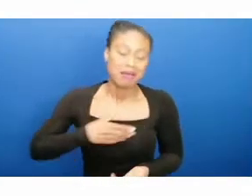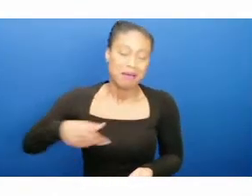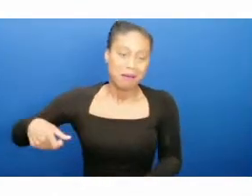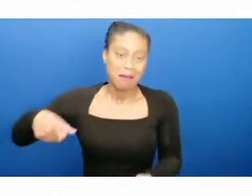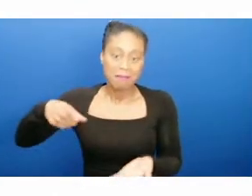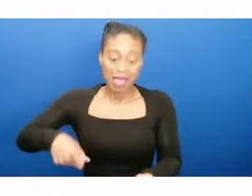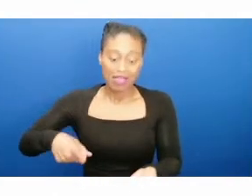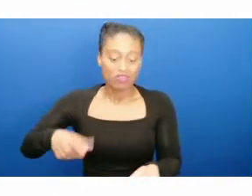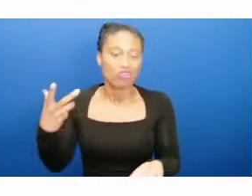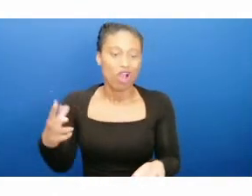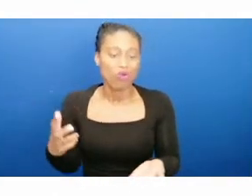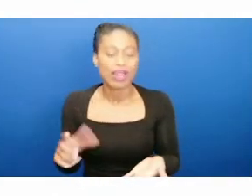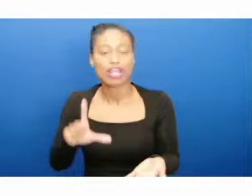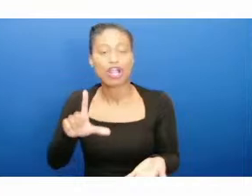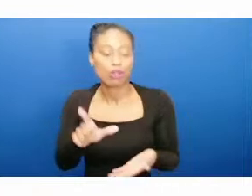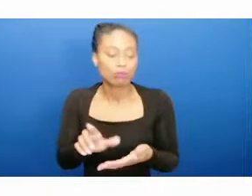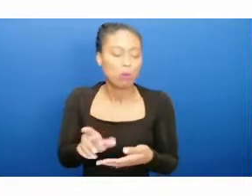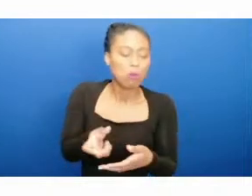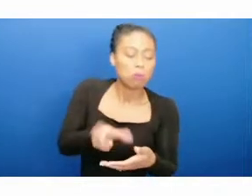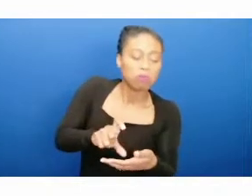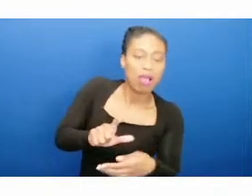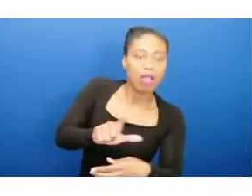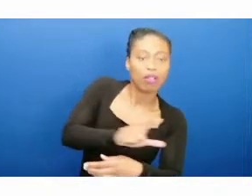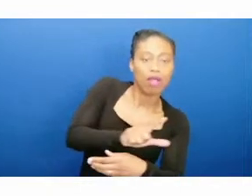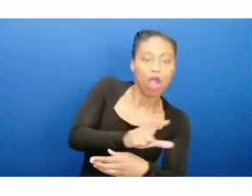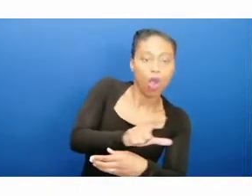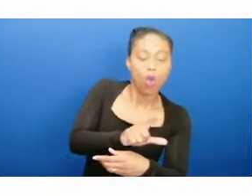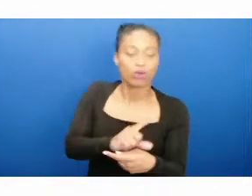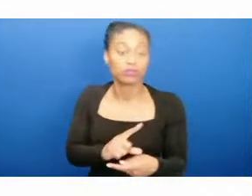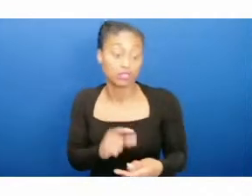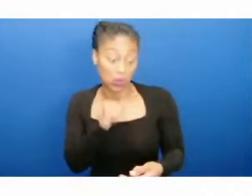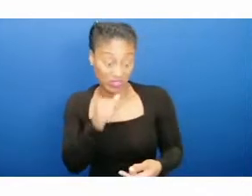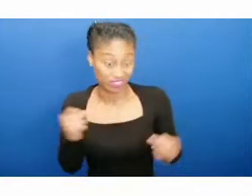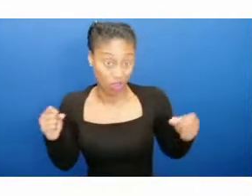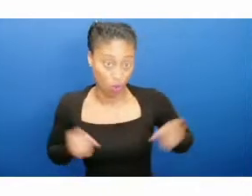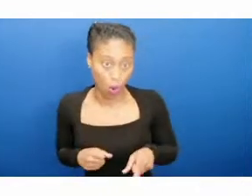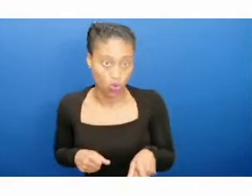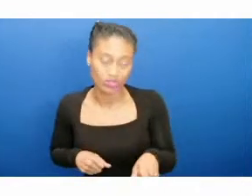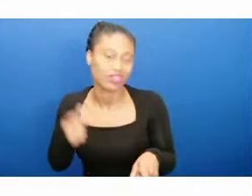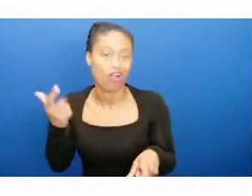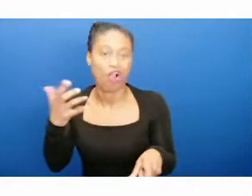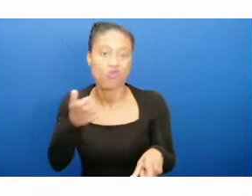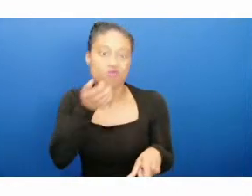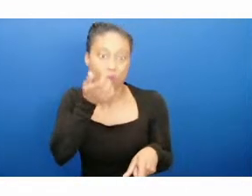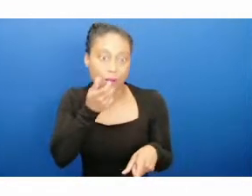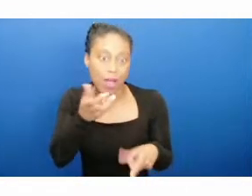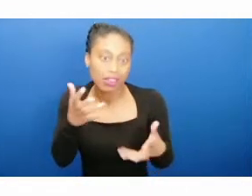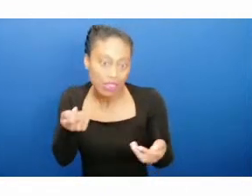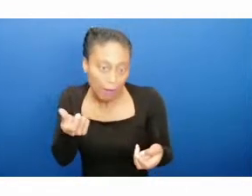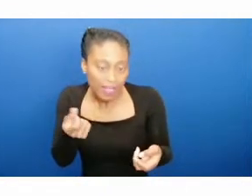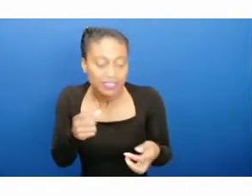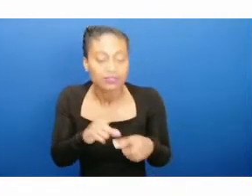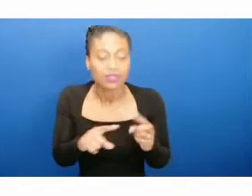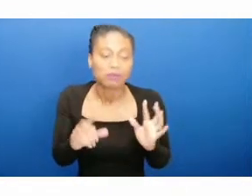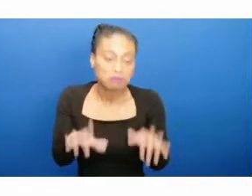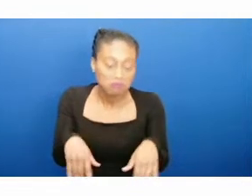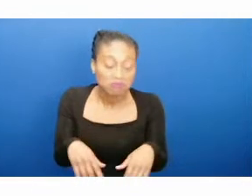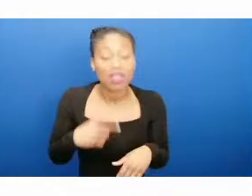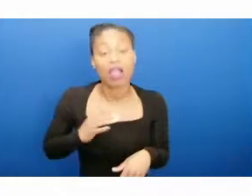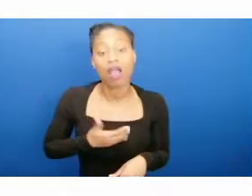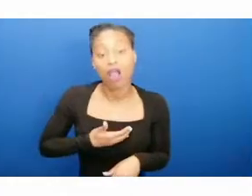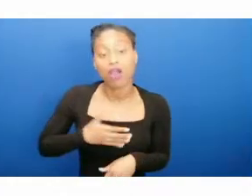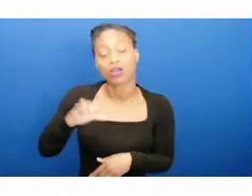while I was preparing everything else, so I'm not starting from a completely cold pan. But basically what we're going to do is take our corn